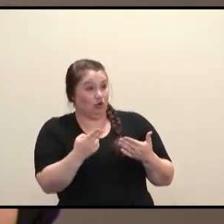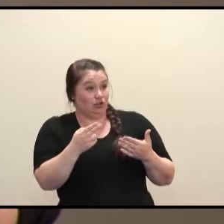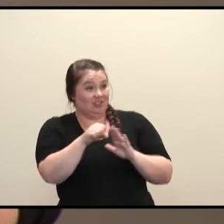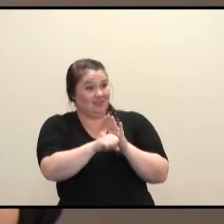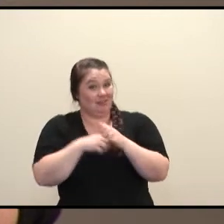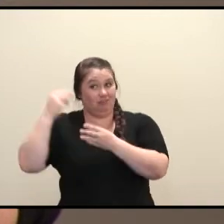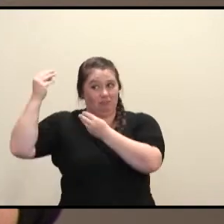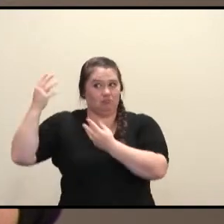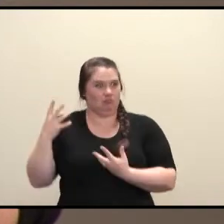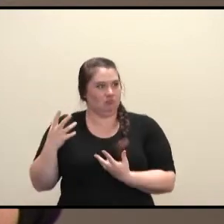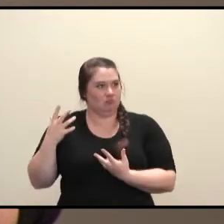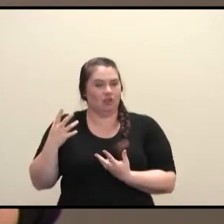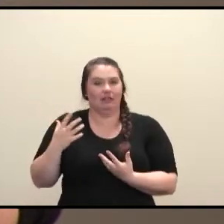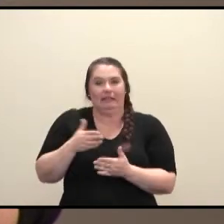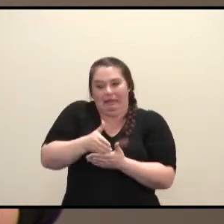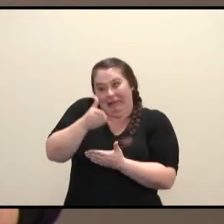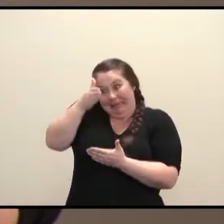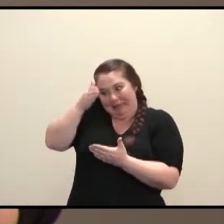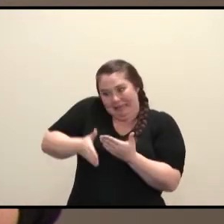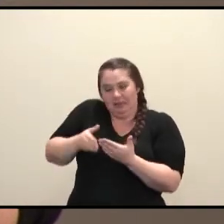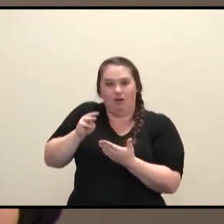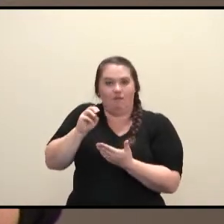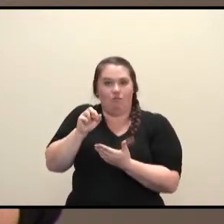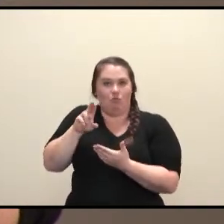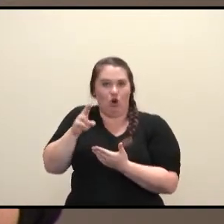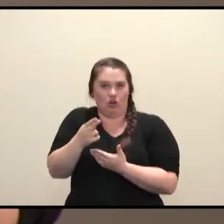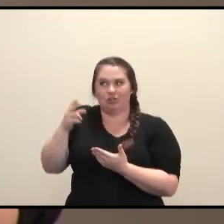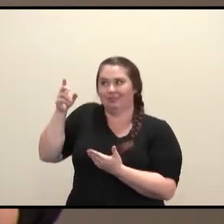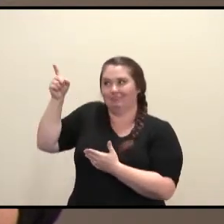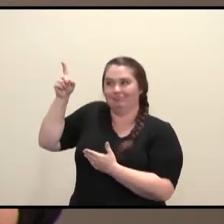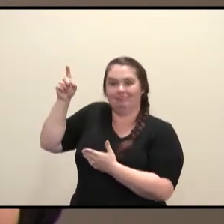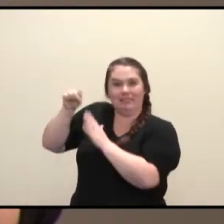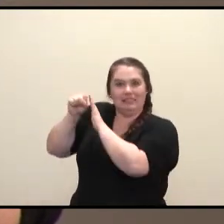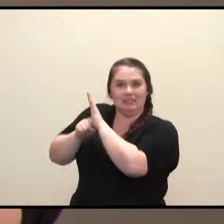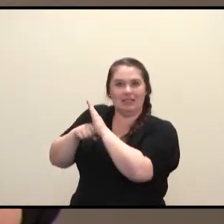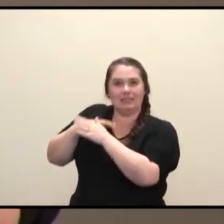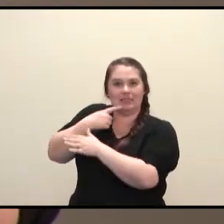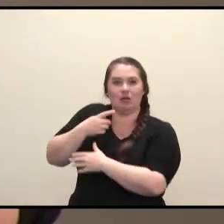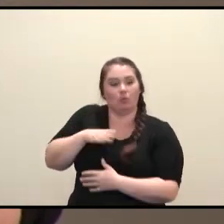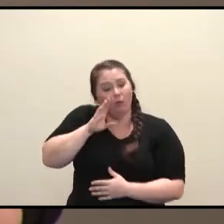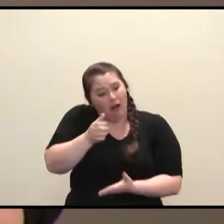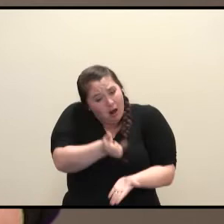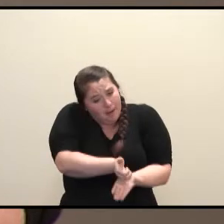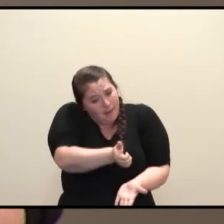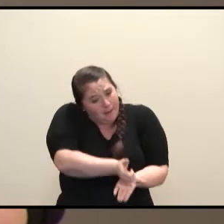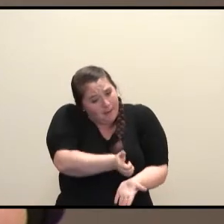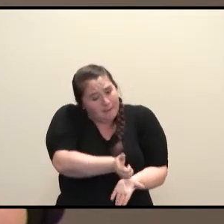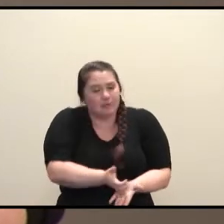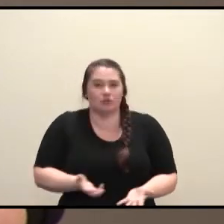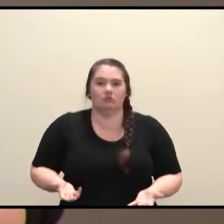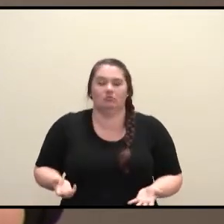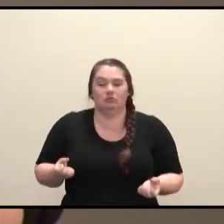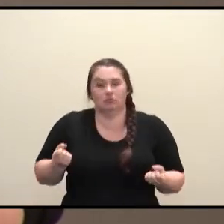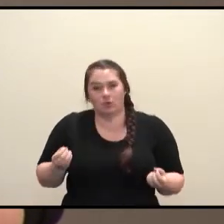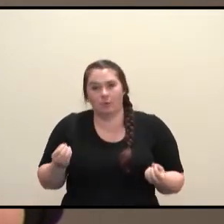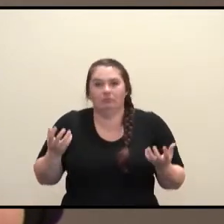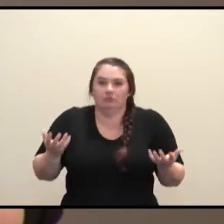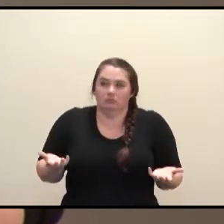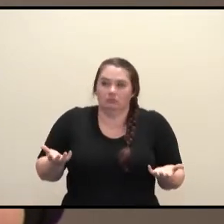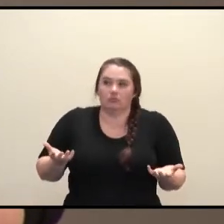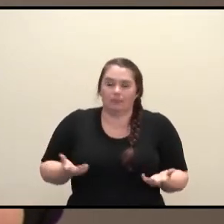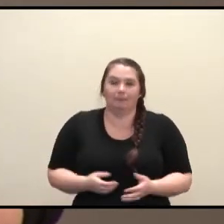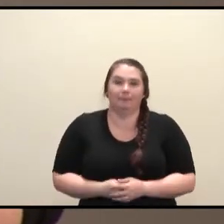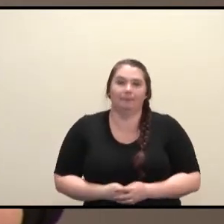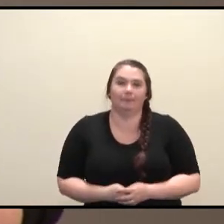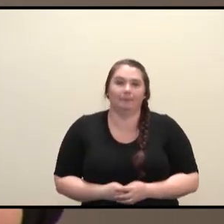we knew, end of March, we knew we would get some help. We didn't know what that would be. And so we did get the help for